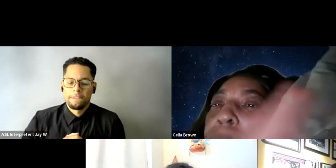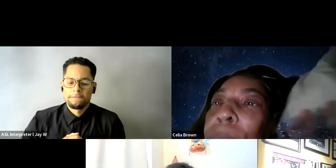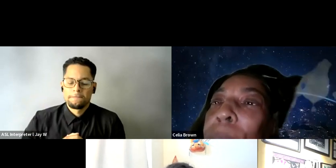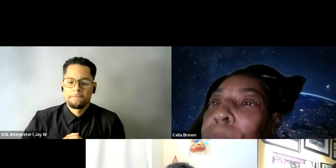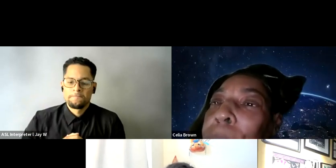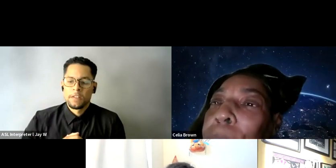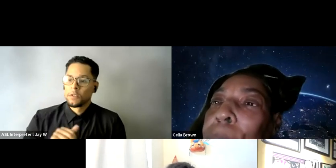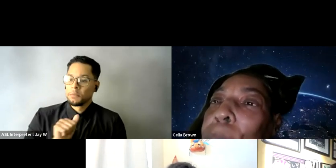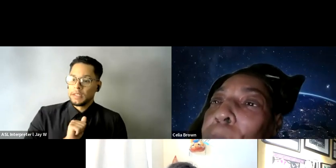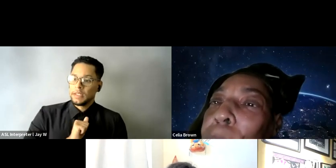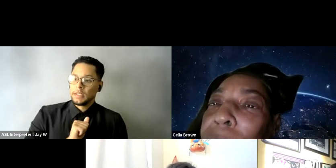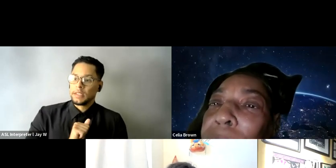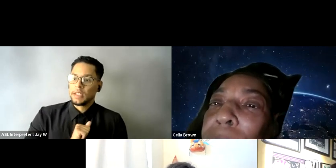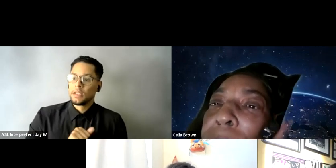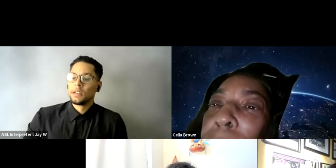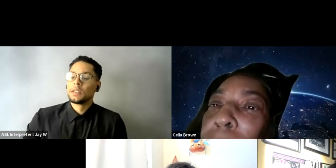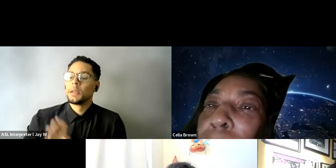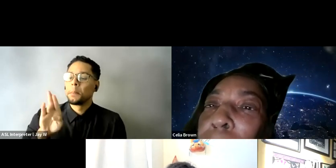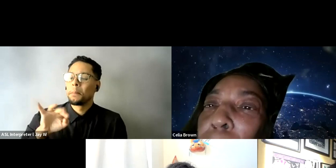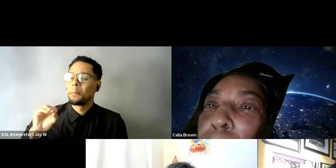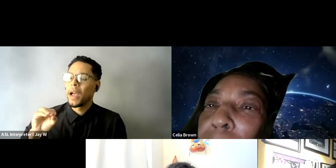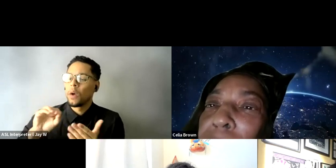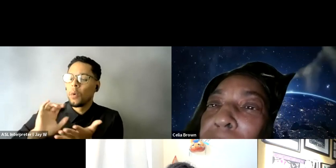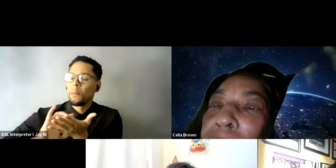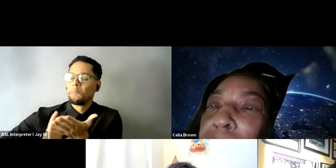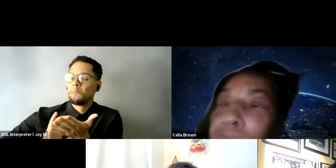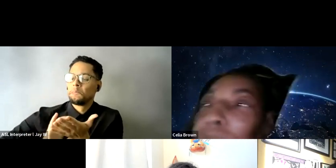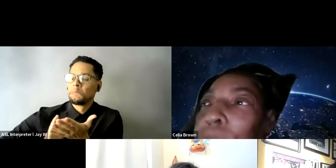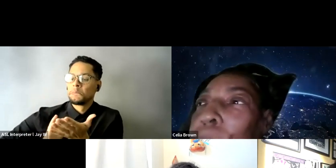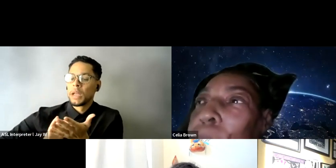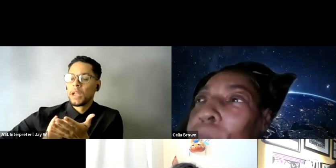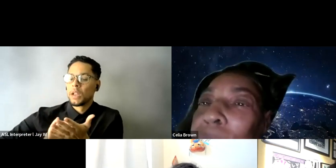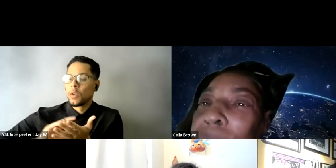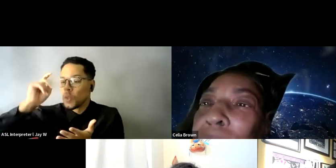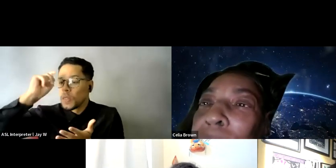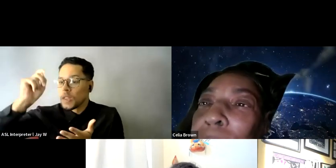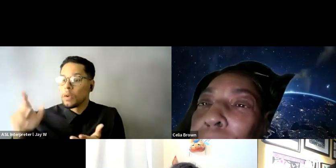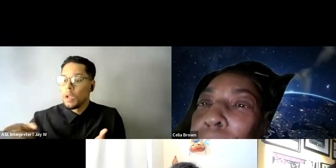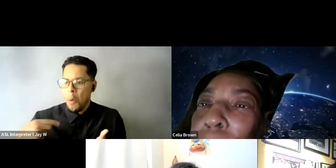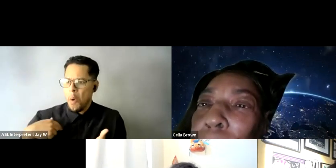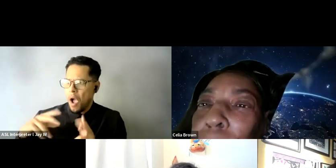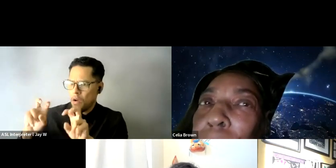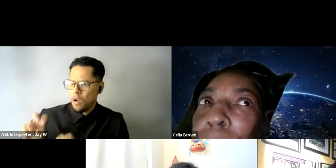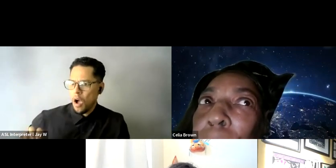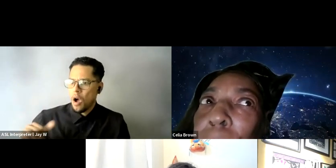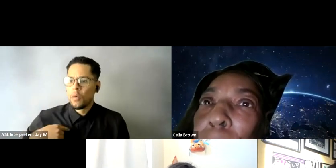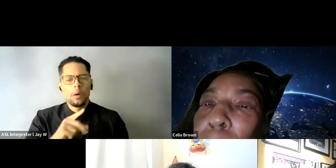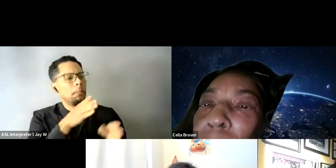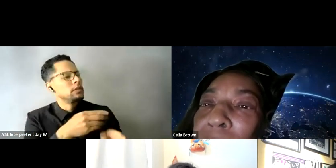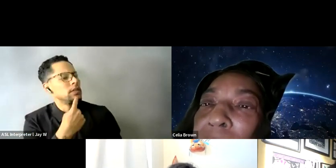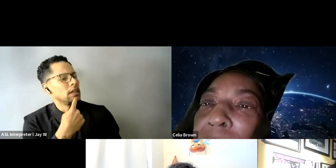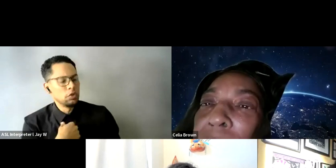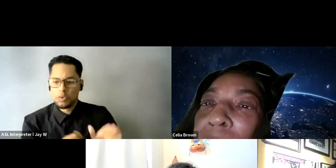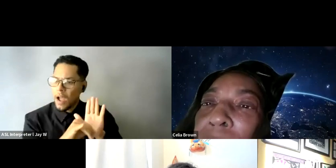the biomedical conspiracy, right? So like, when people were like, oh, you could identify as disabled, I was like, oh, this